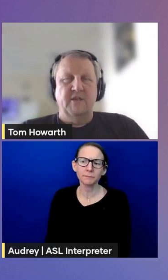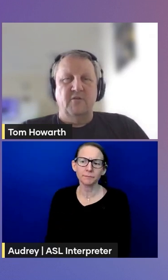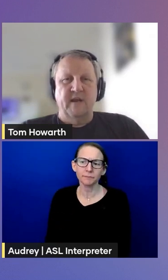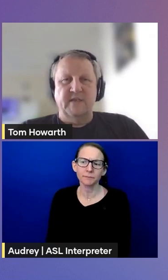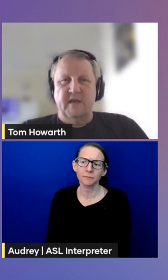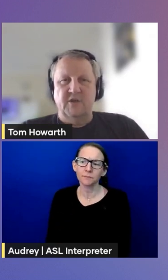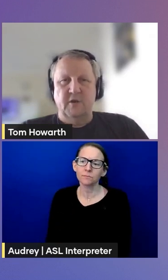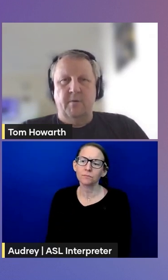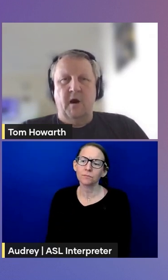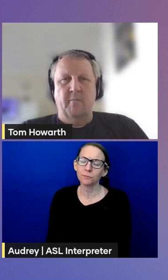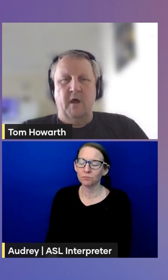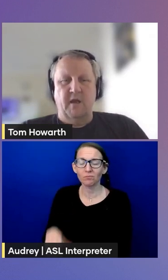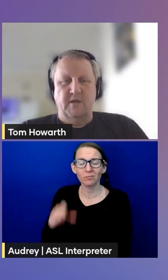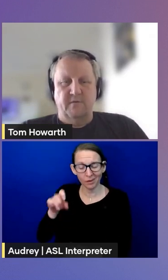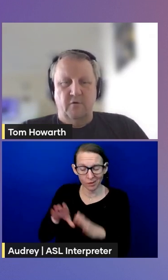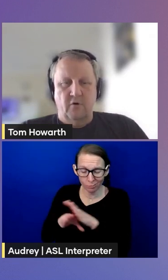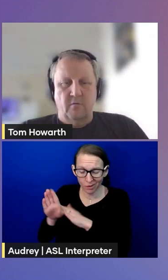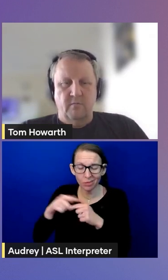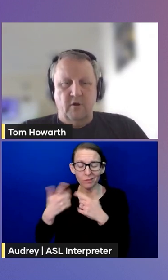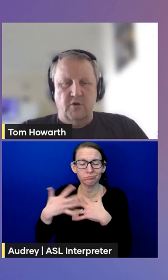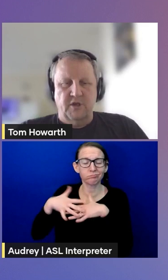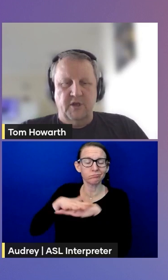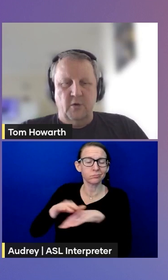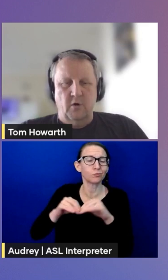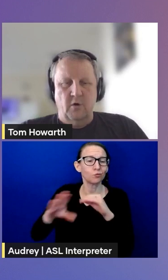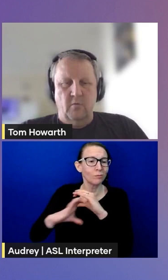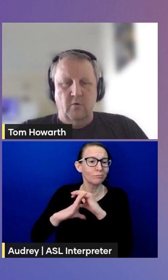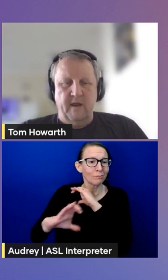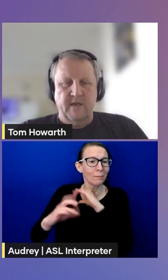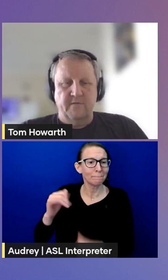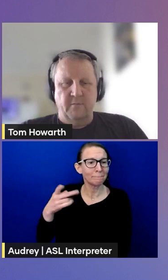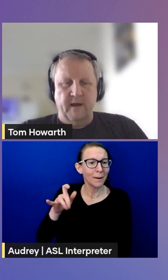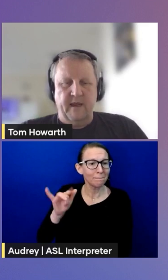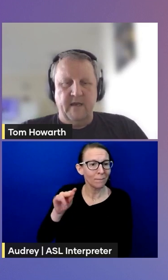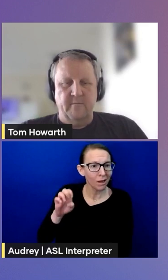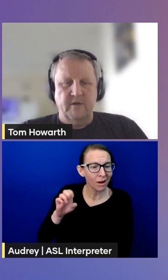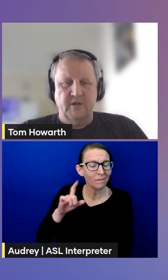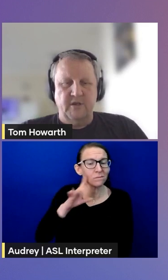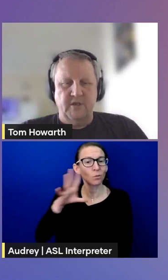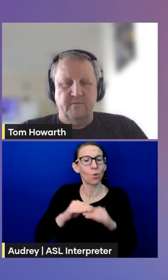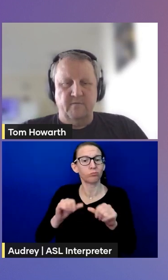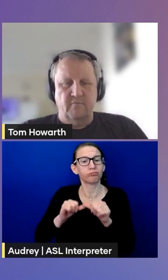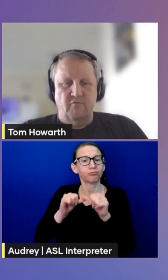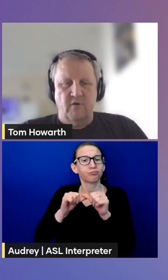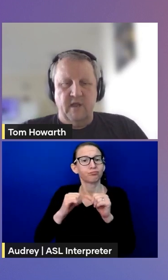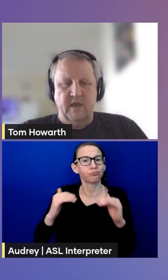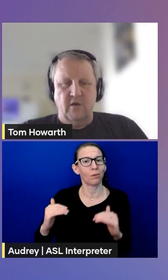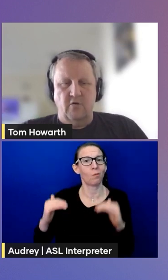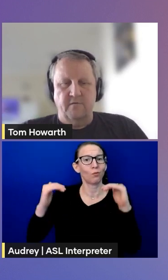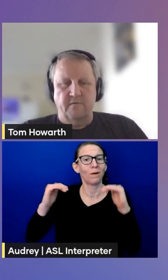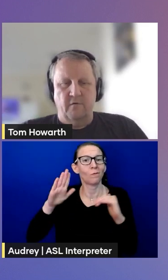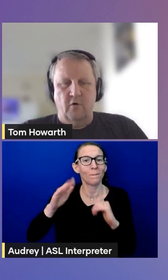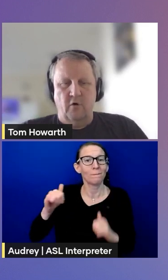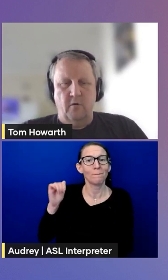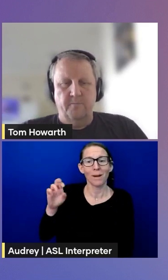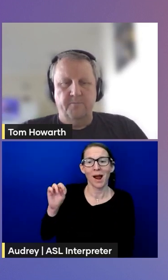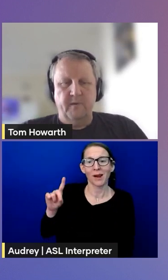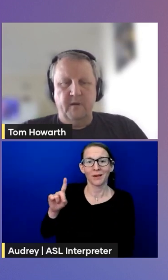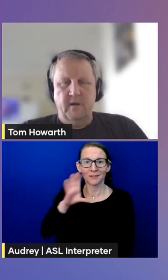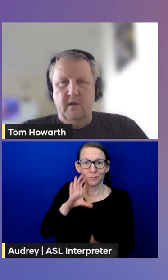and integrate it into your pipelines for continual upgrade of your backend images. This is really good